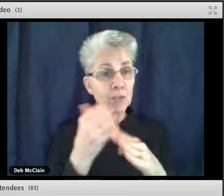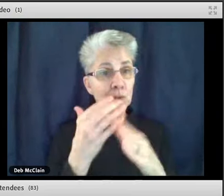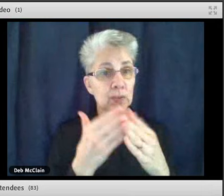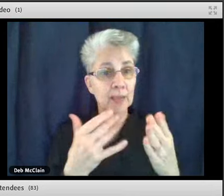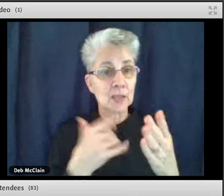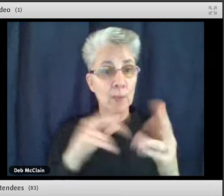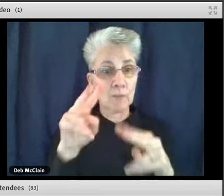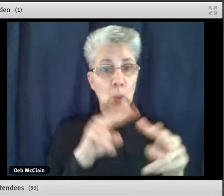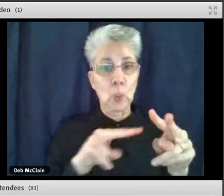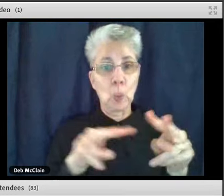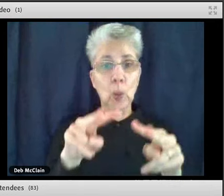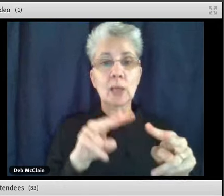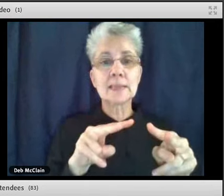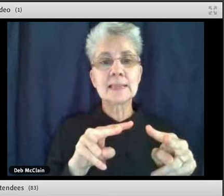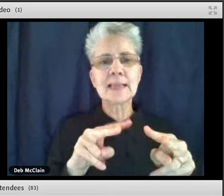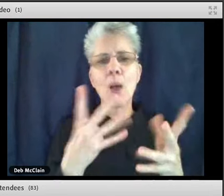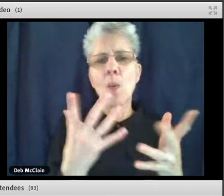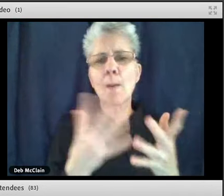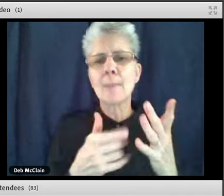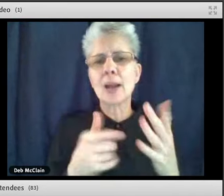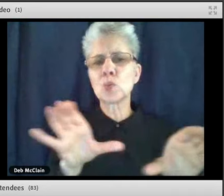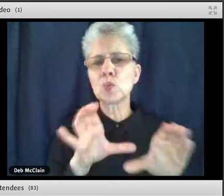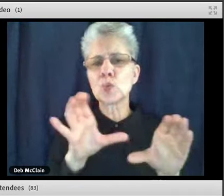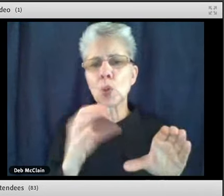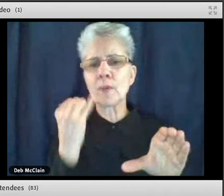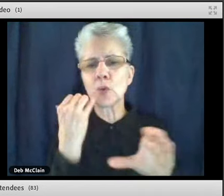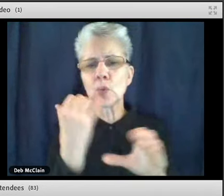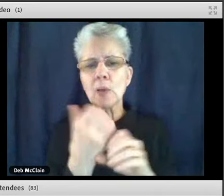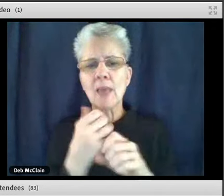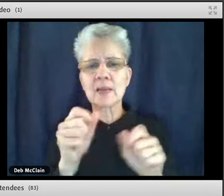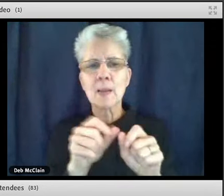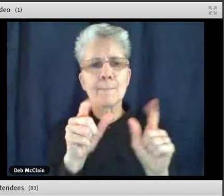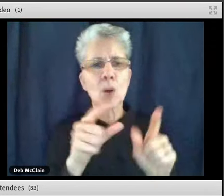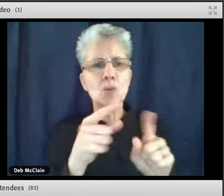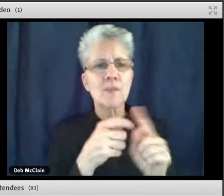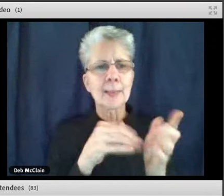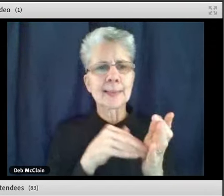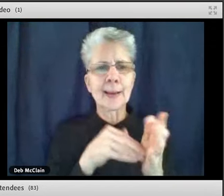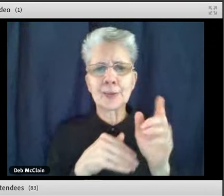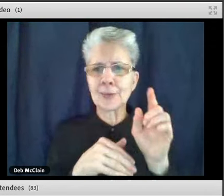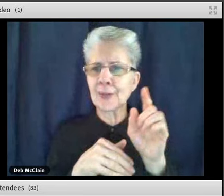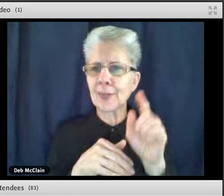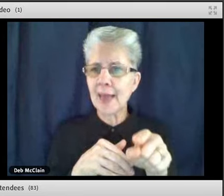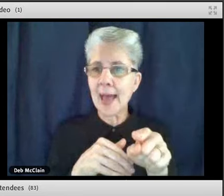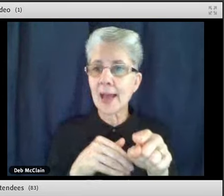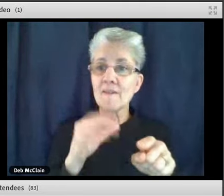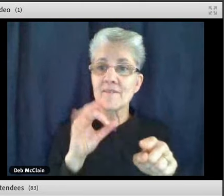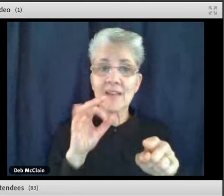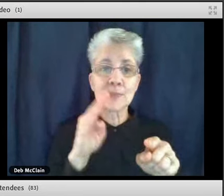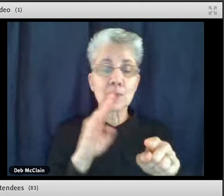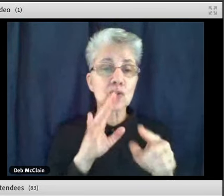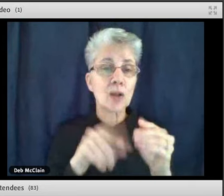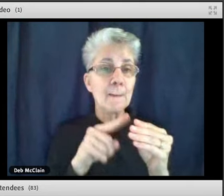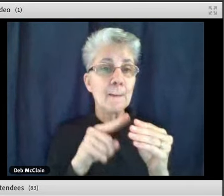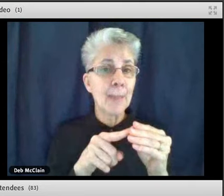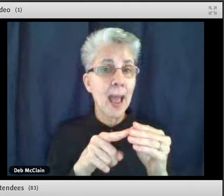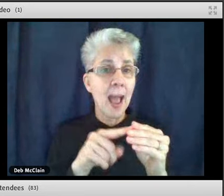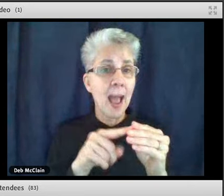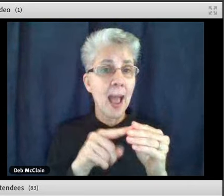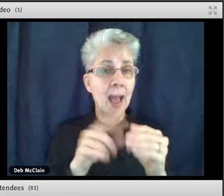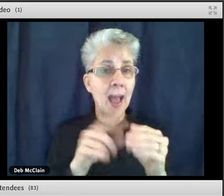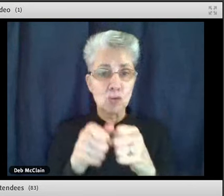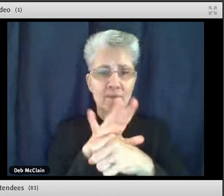there's some sites you can go to get help with media literacy and fake news. Yes, he published your peer-reviewed journals. Perfect.